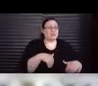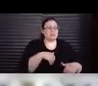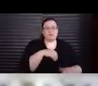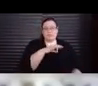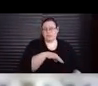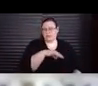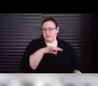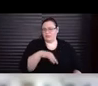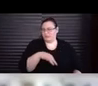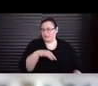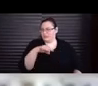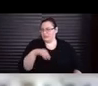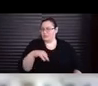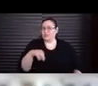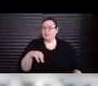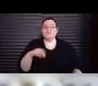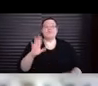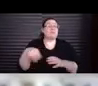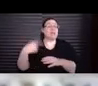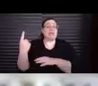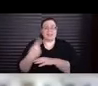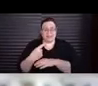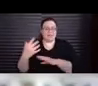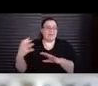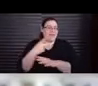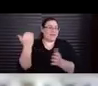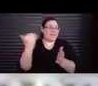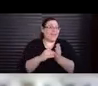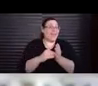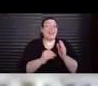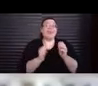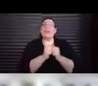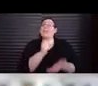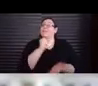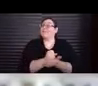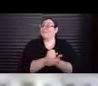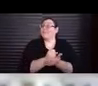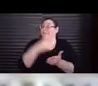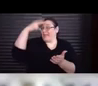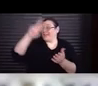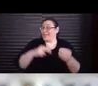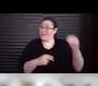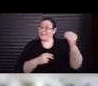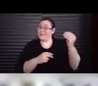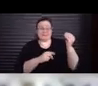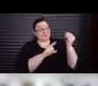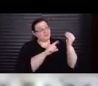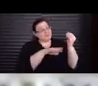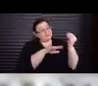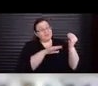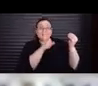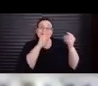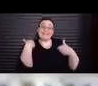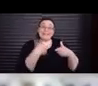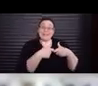wasn't thinking of, hey. So the next day I came back as a Mexican with my Mexican passport. And I said, es parte de mi